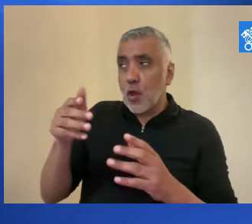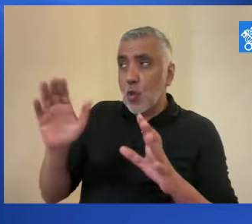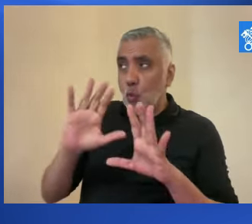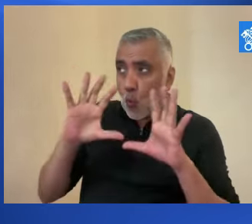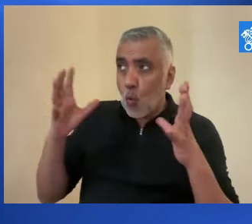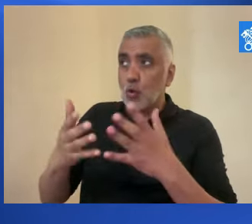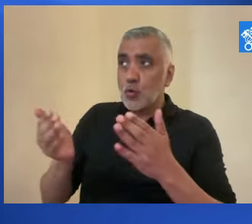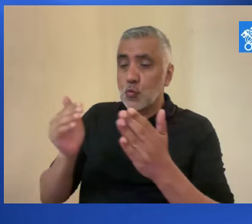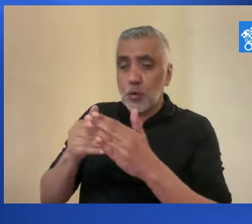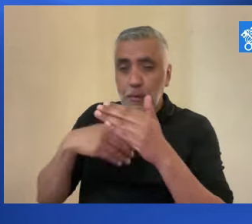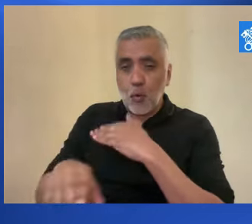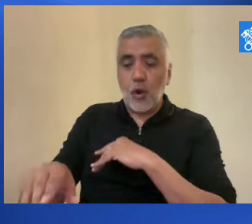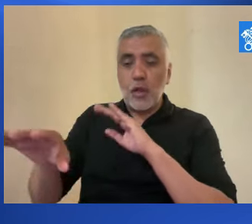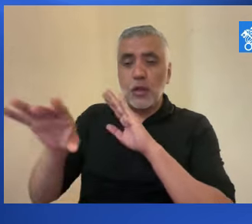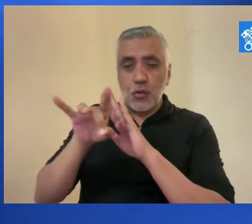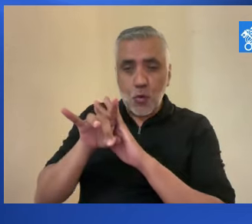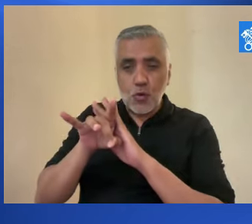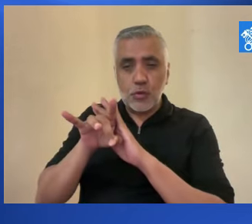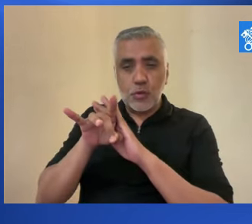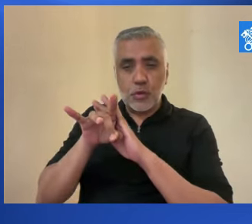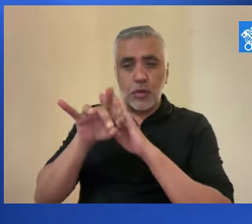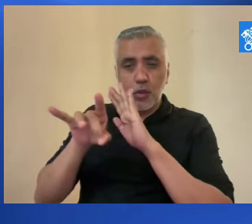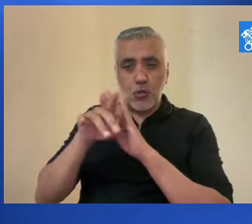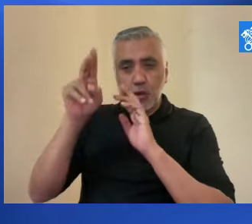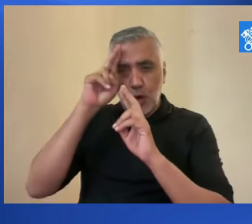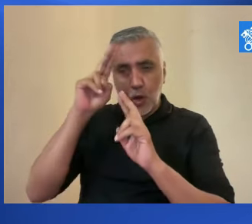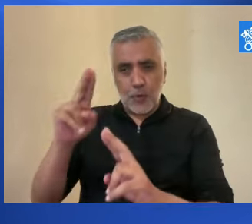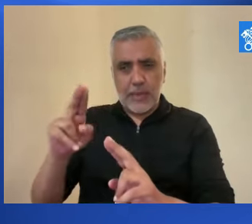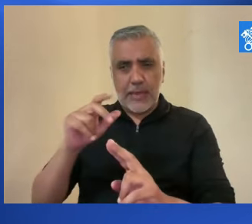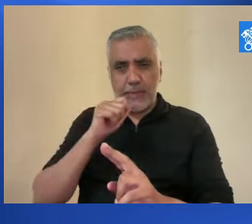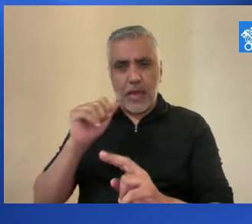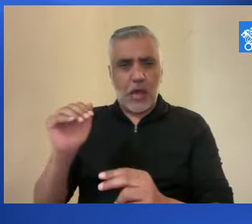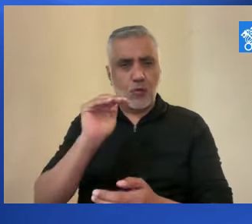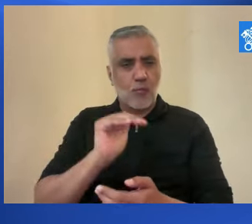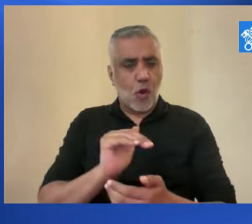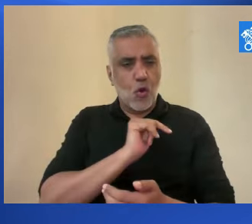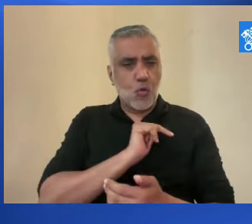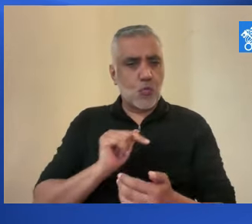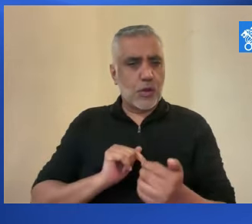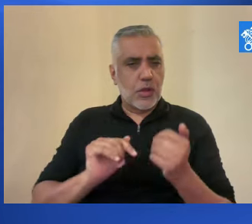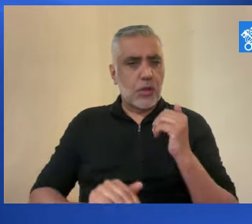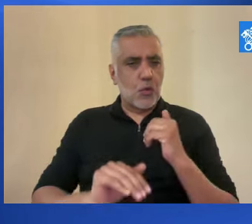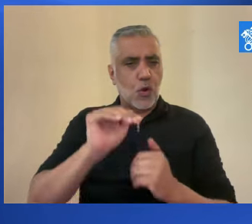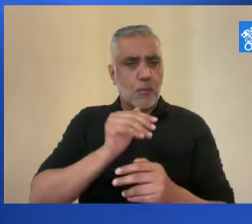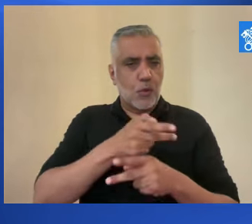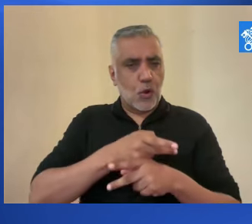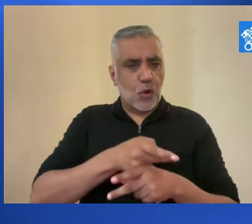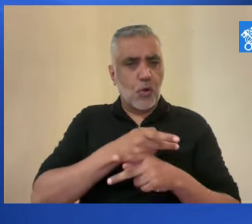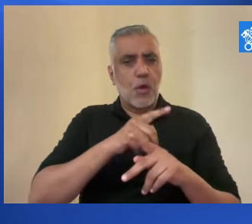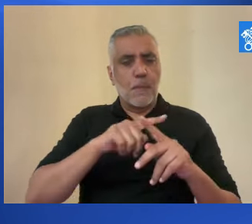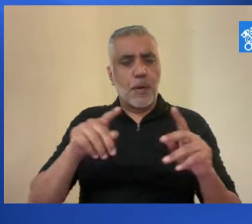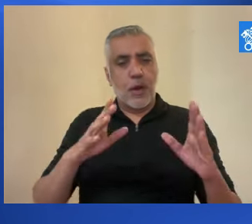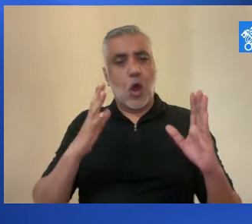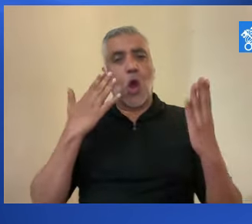little queen who grew up coddled, but an unknown girl, Mary. She